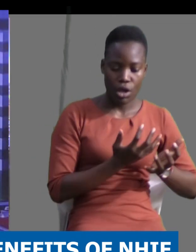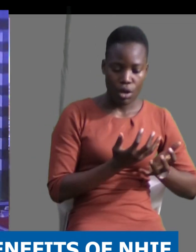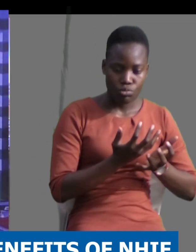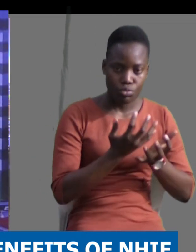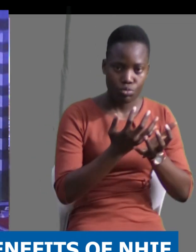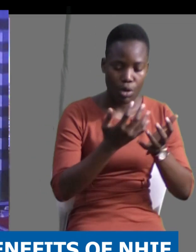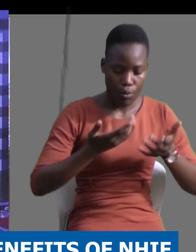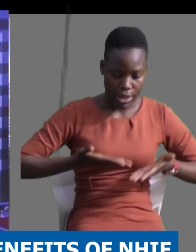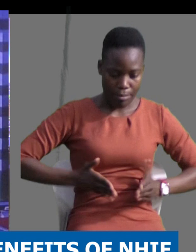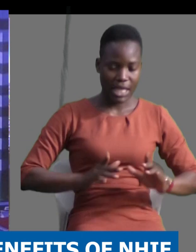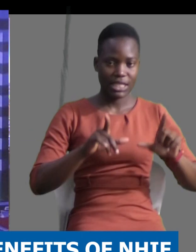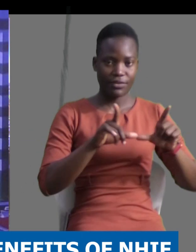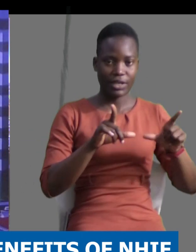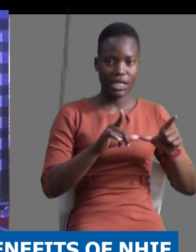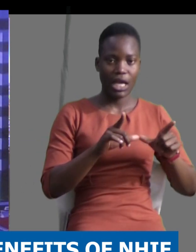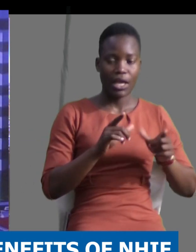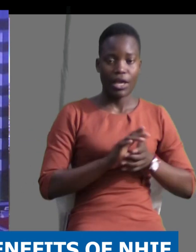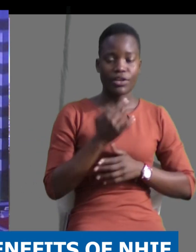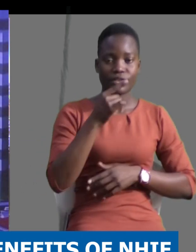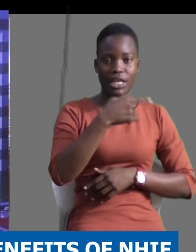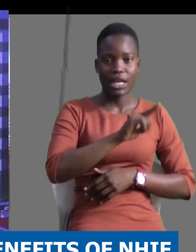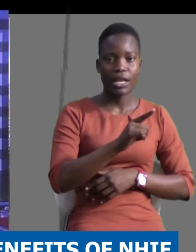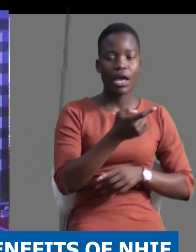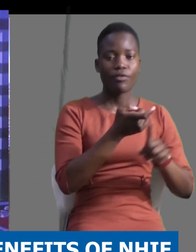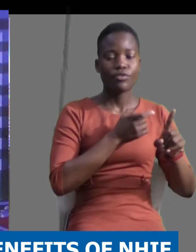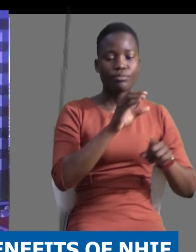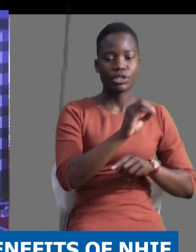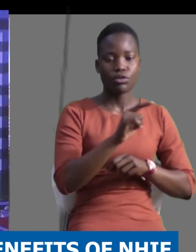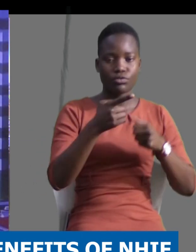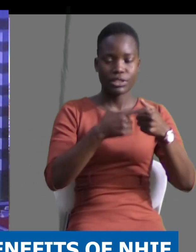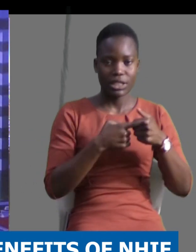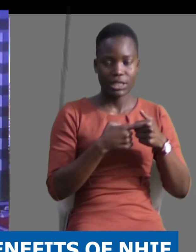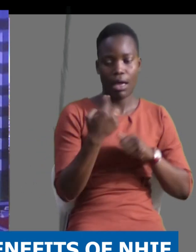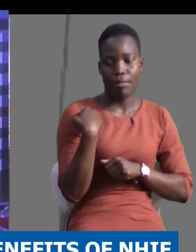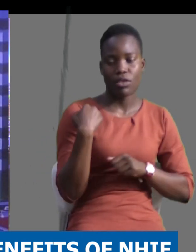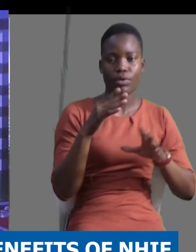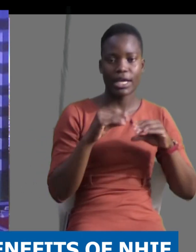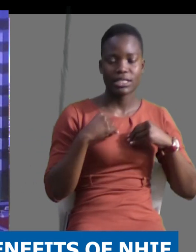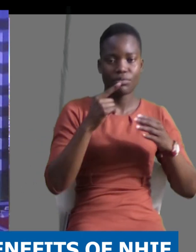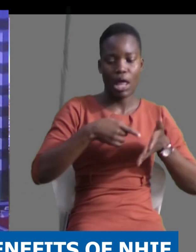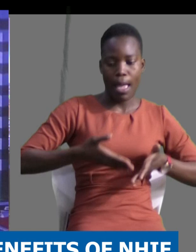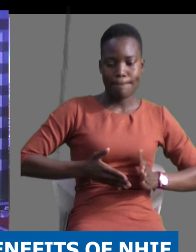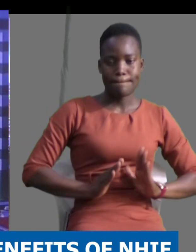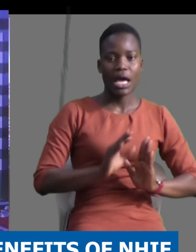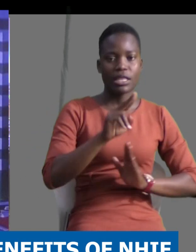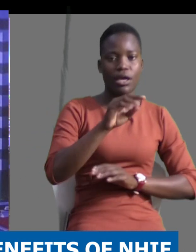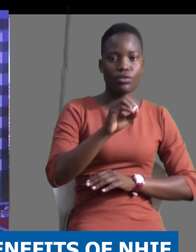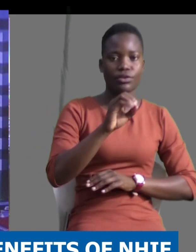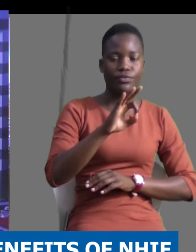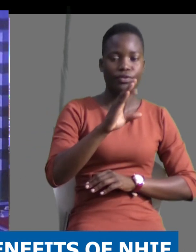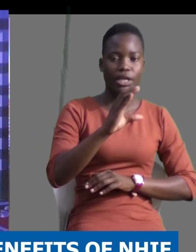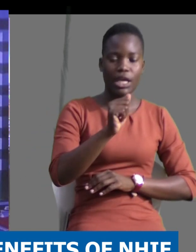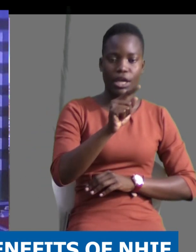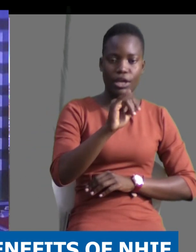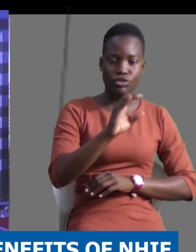with the birth certificate. Yeah. And you said it right. From 0 to 6 months we accept birth notifications. Yeah. So